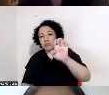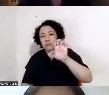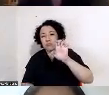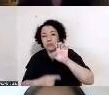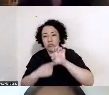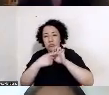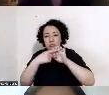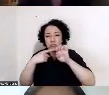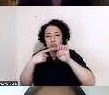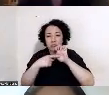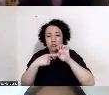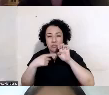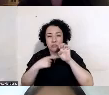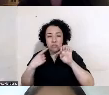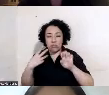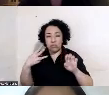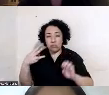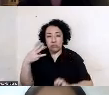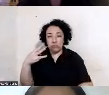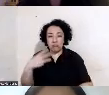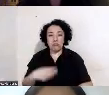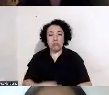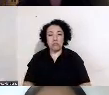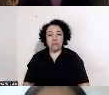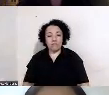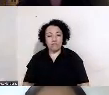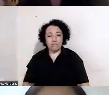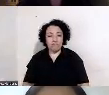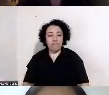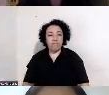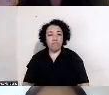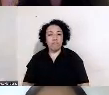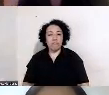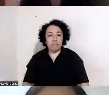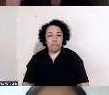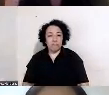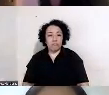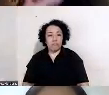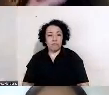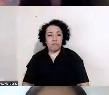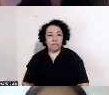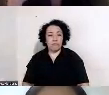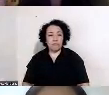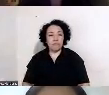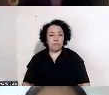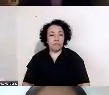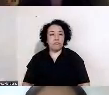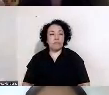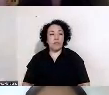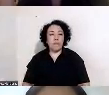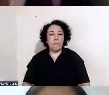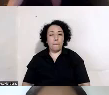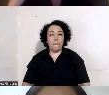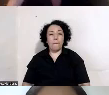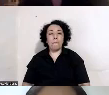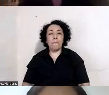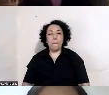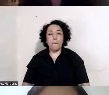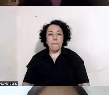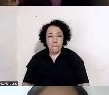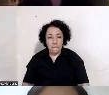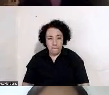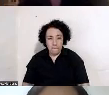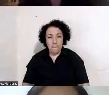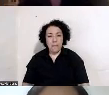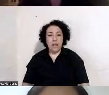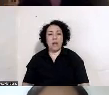well for these students. Content they enjoy, content and strategies in which they can become engaged, and some content